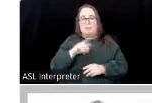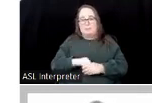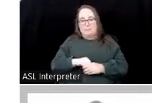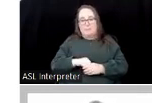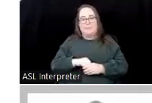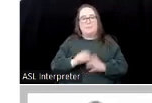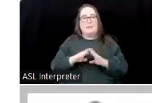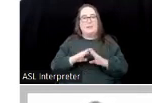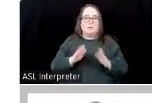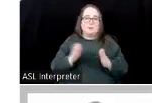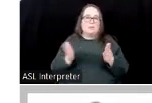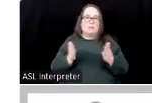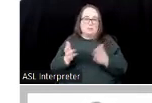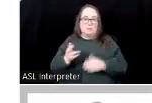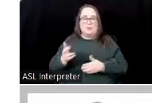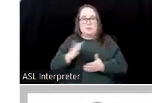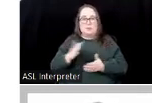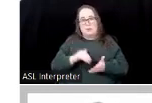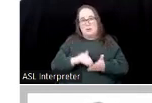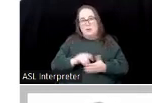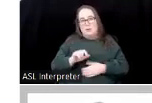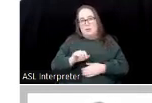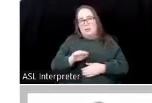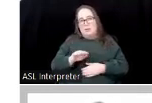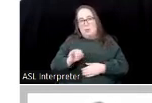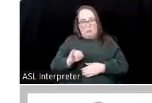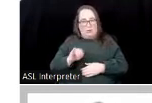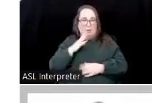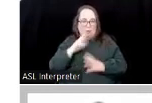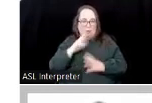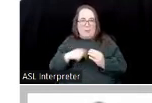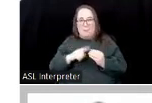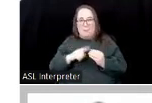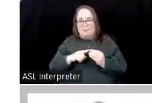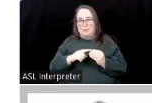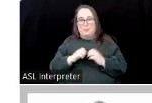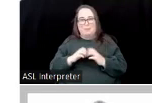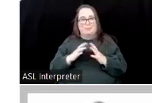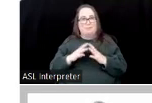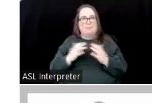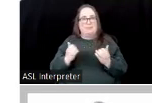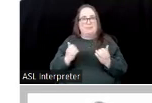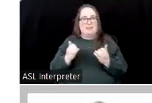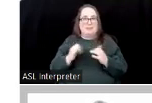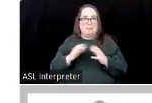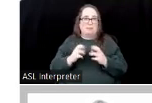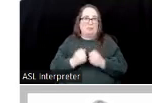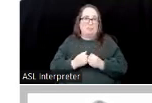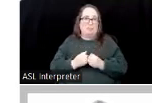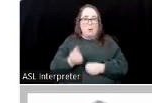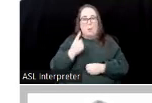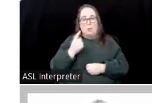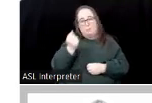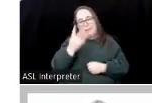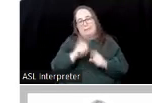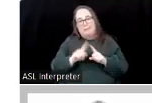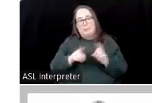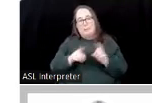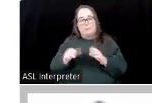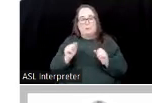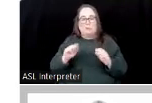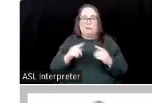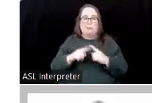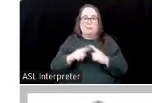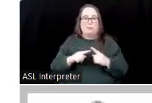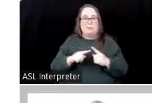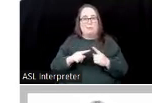Housing and Services Resource Center that Lori Gerhard mentioned that we've stood up. And today's webinar is just one of the many ways that we're trying to provide more